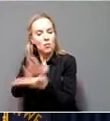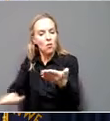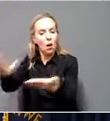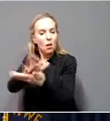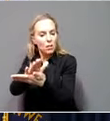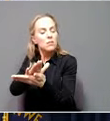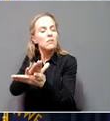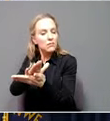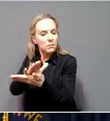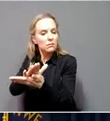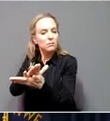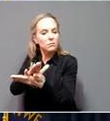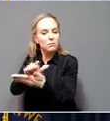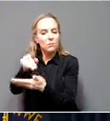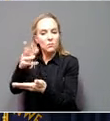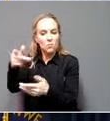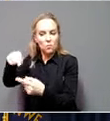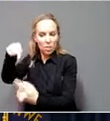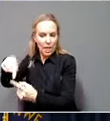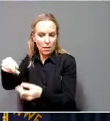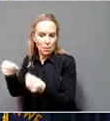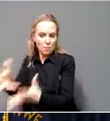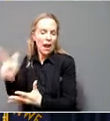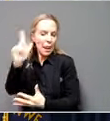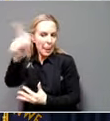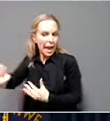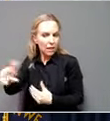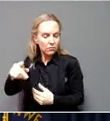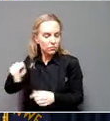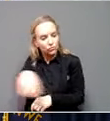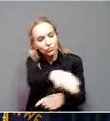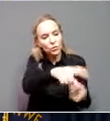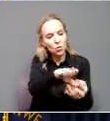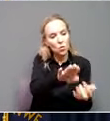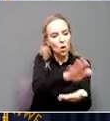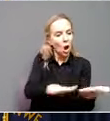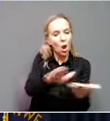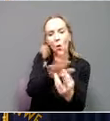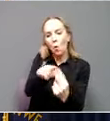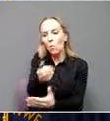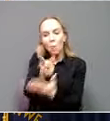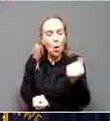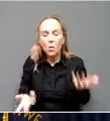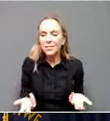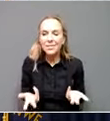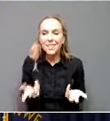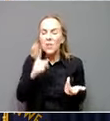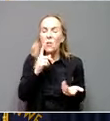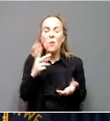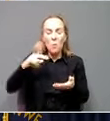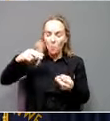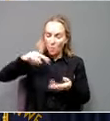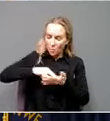these employers provides later on. It's just the idea of bringing together the largest employers and